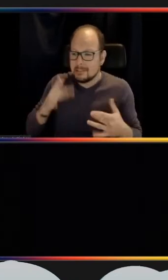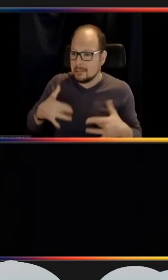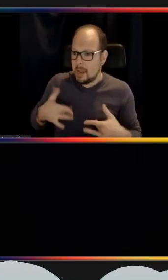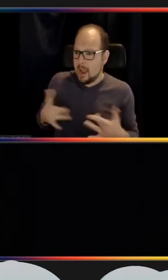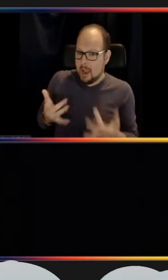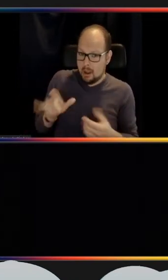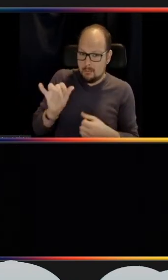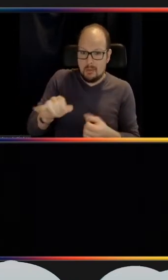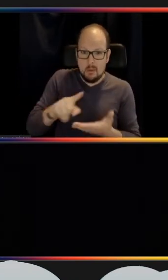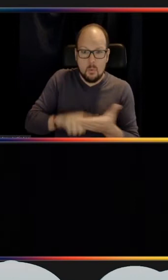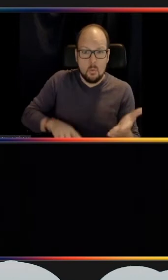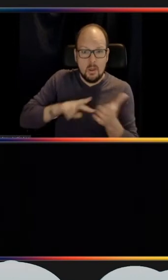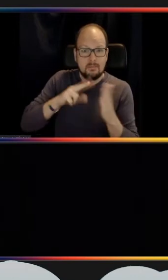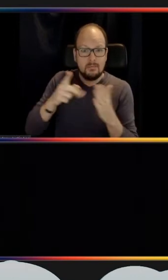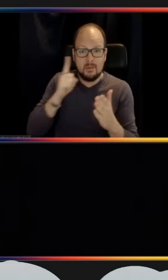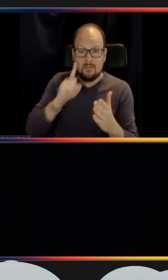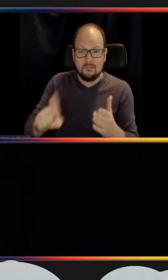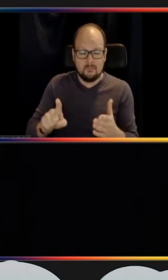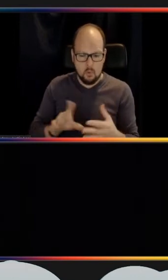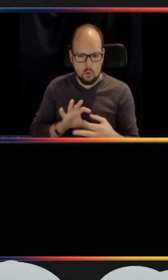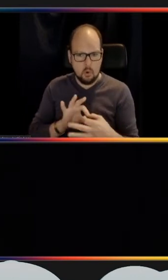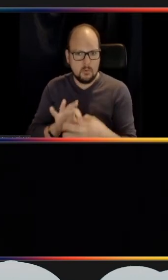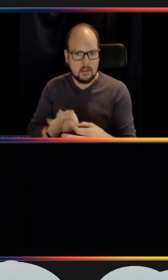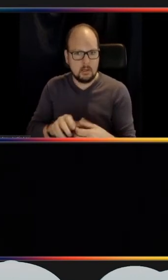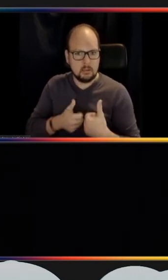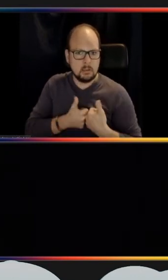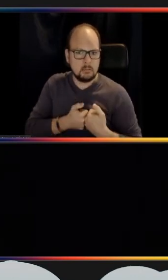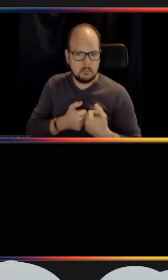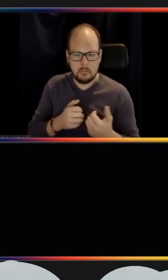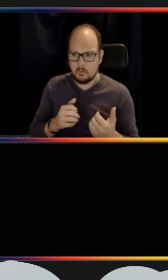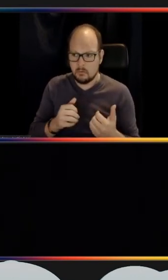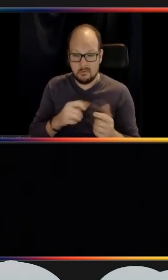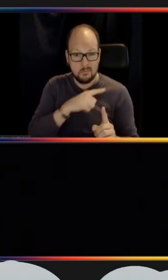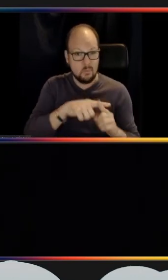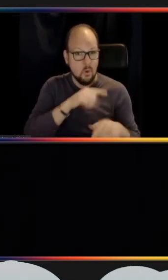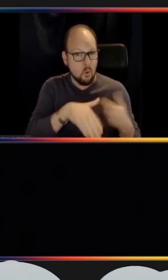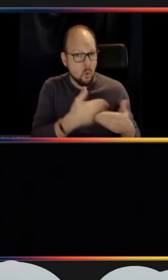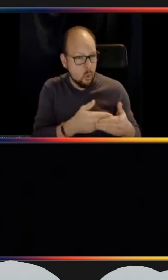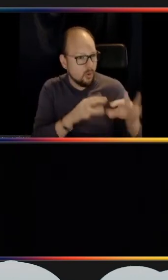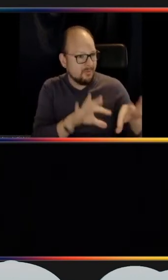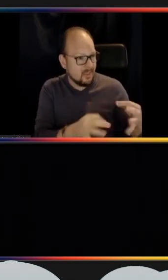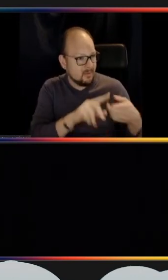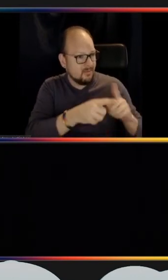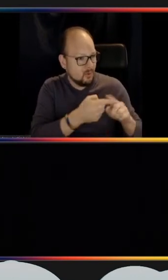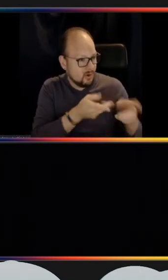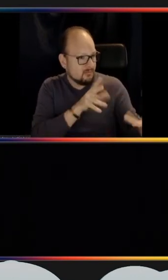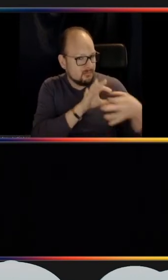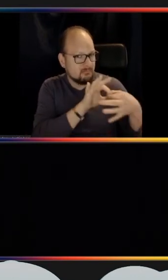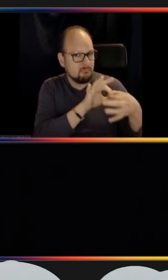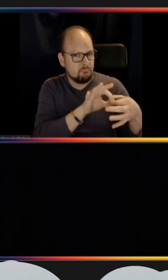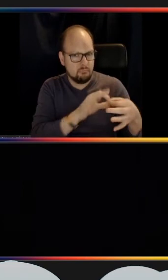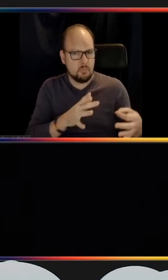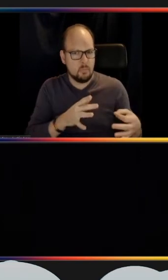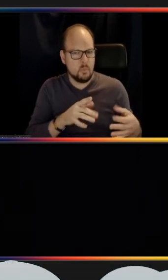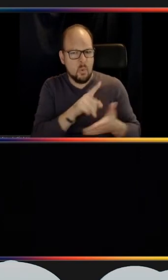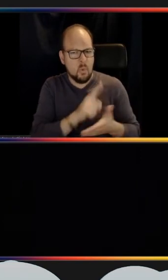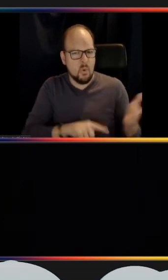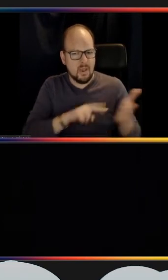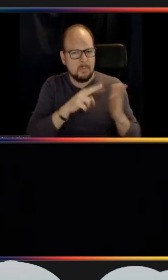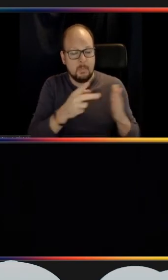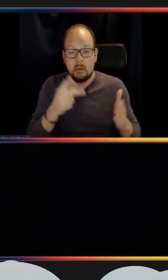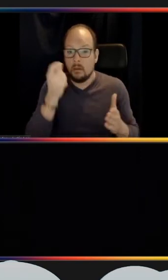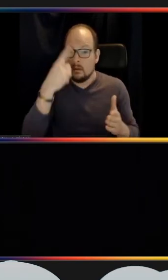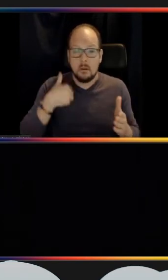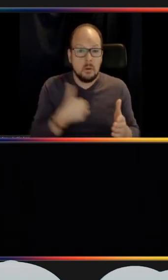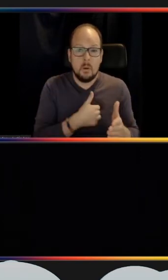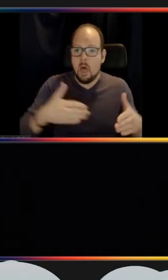that means for her relationship and what that means for all of the relationships in her life. And I don't think we've talked about yet like what she's